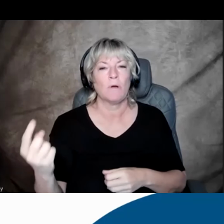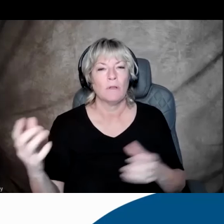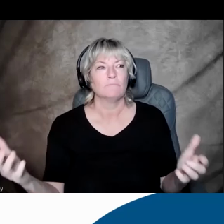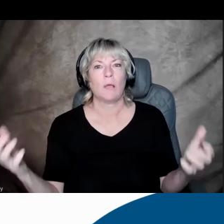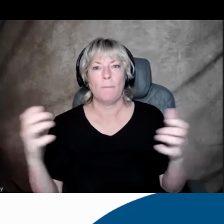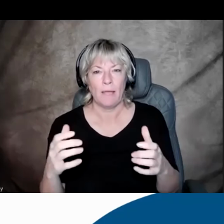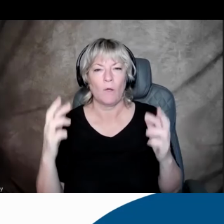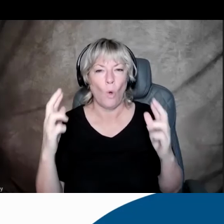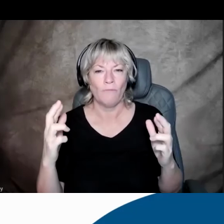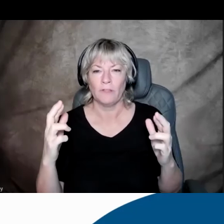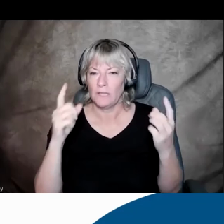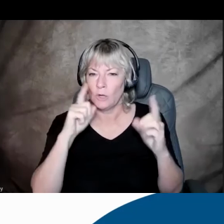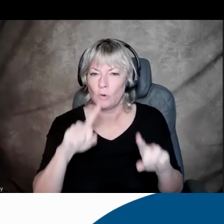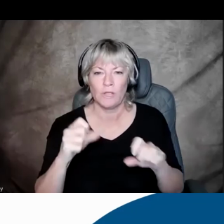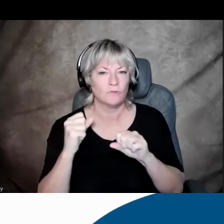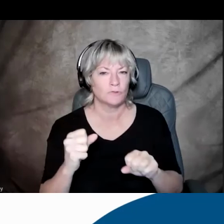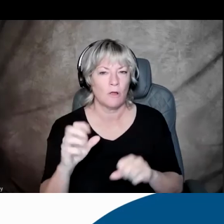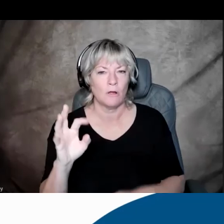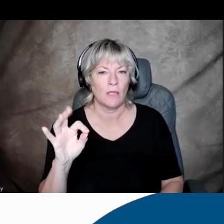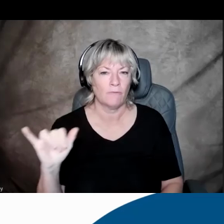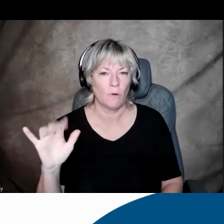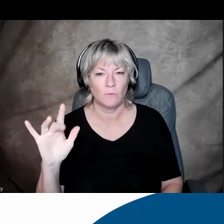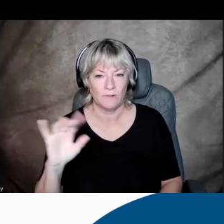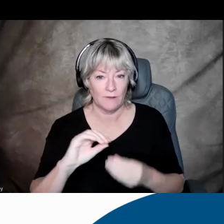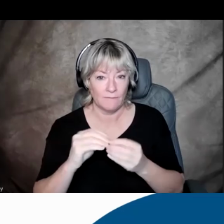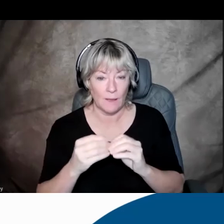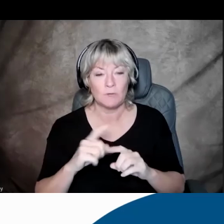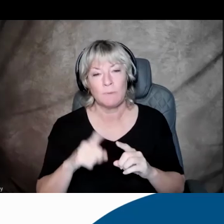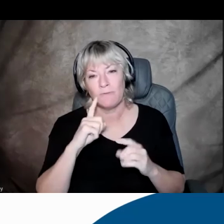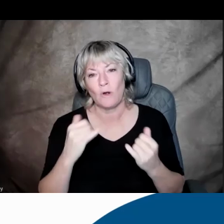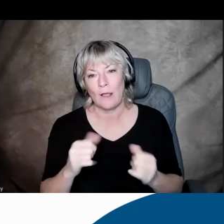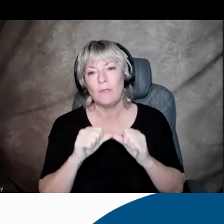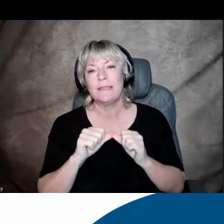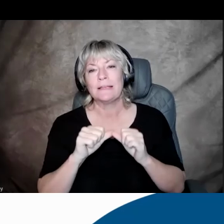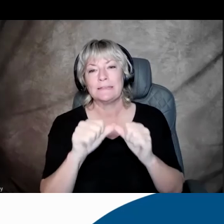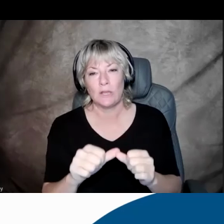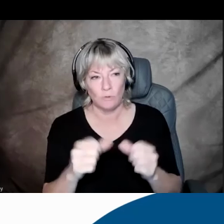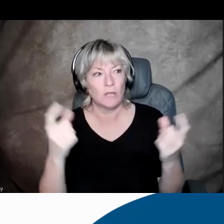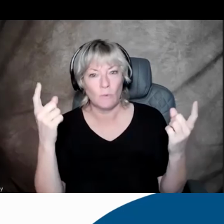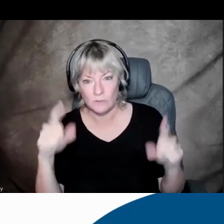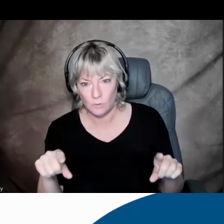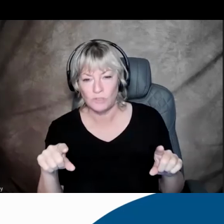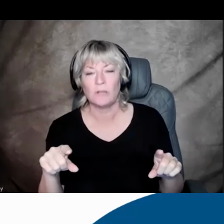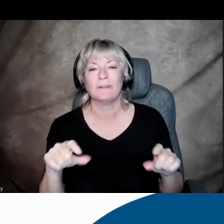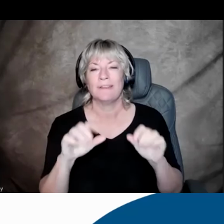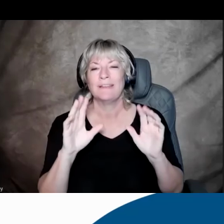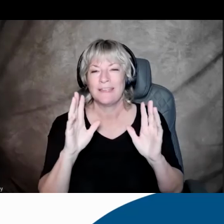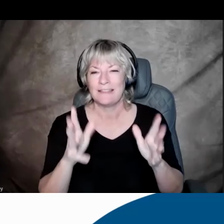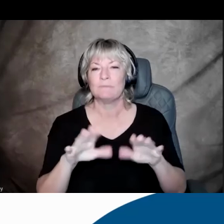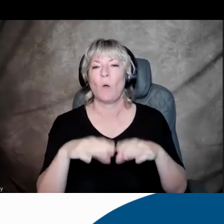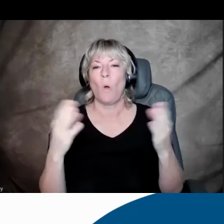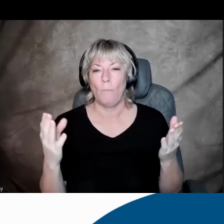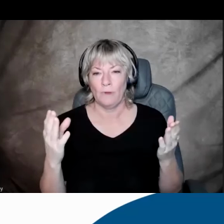some strong FY25 numbers. But for now, the continuing resolution keeps things open and funded at the FY24